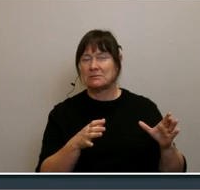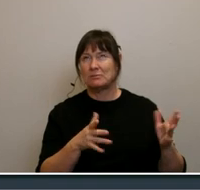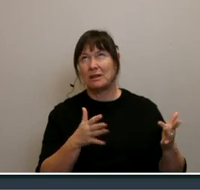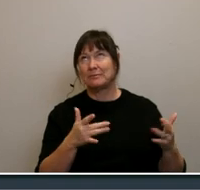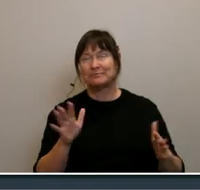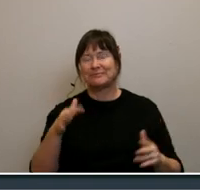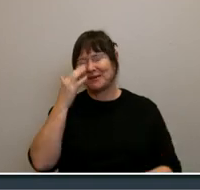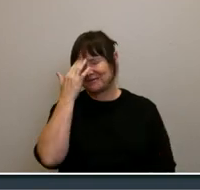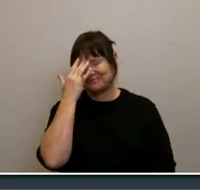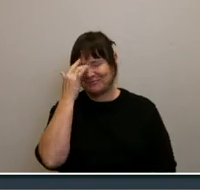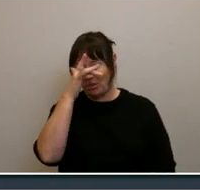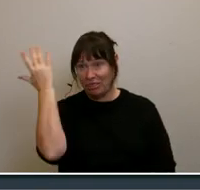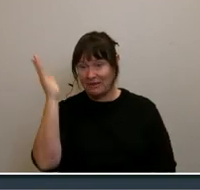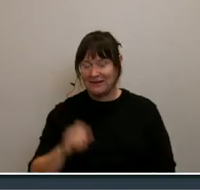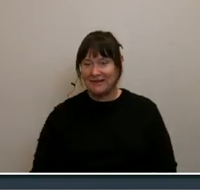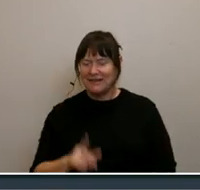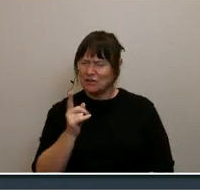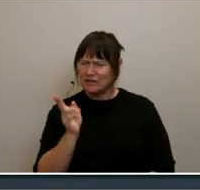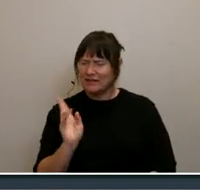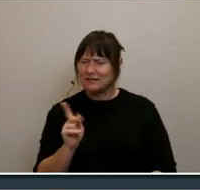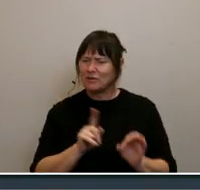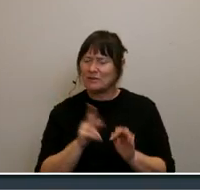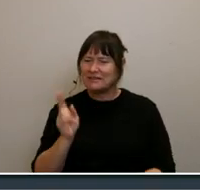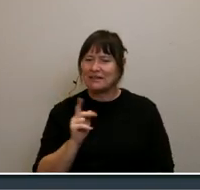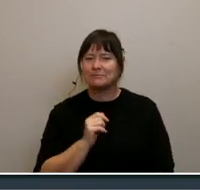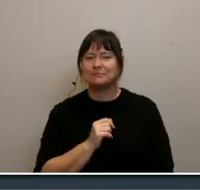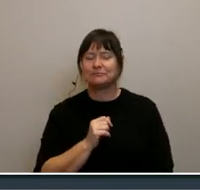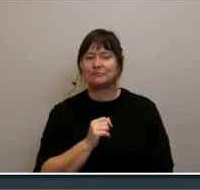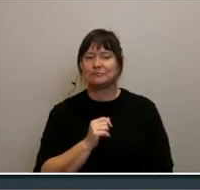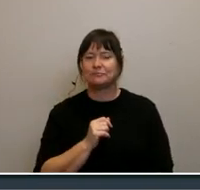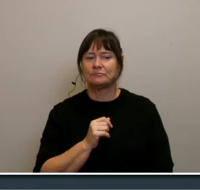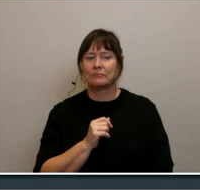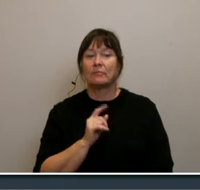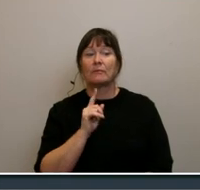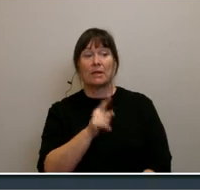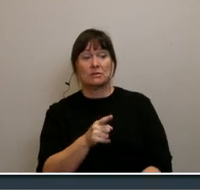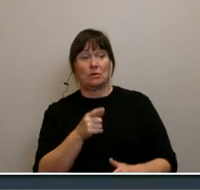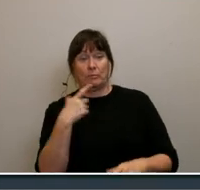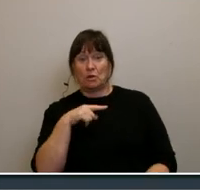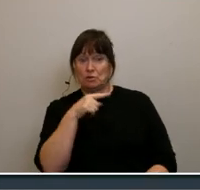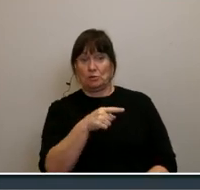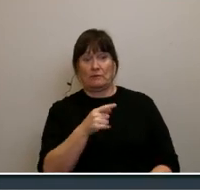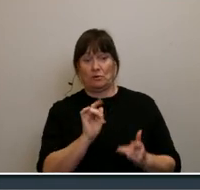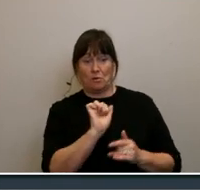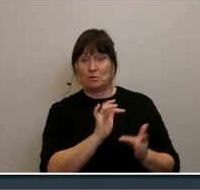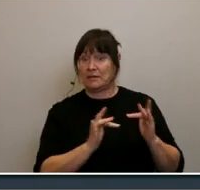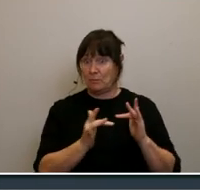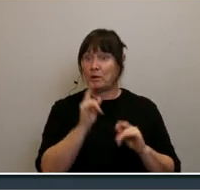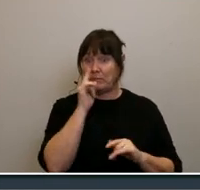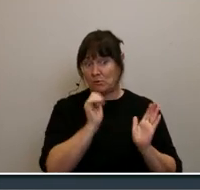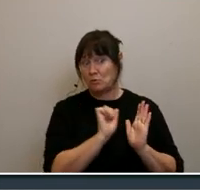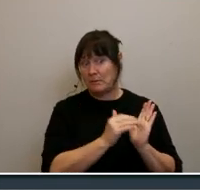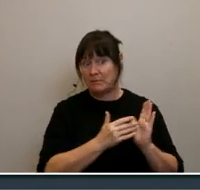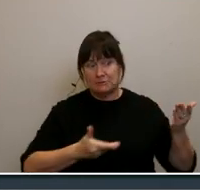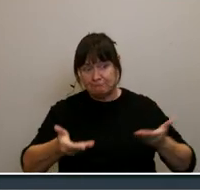Sorry, I've completely lost track. Can you just repeat that question? Sorry. So, given your interaction with your network, were